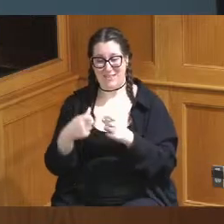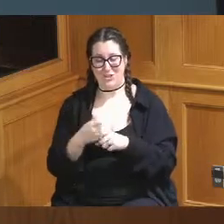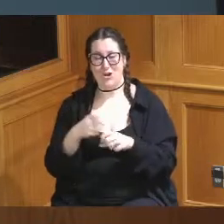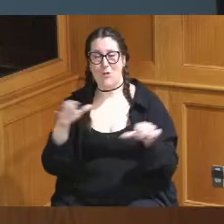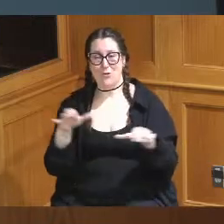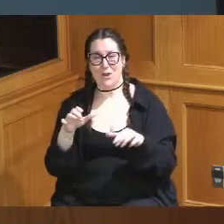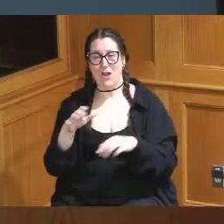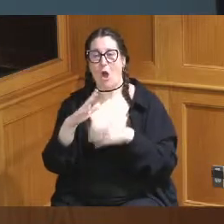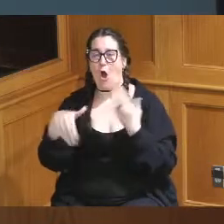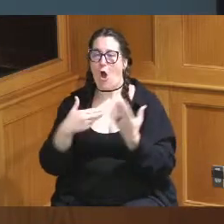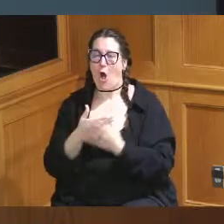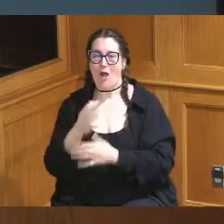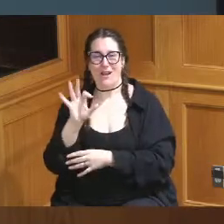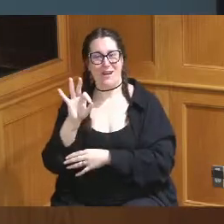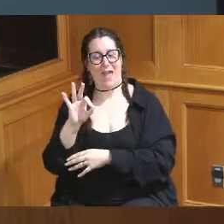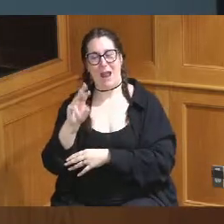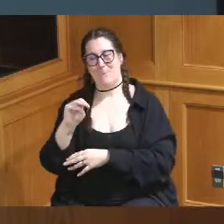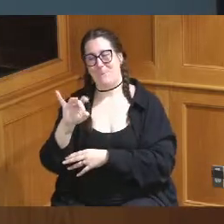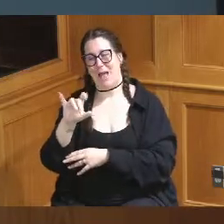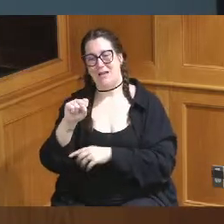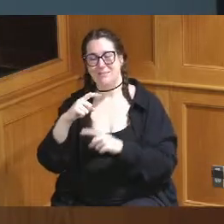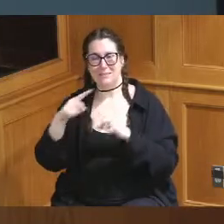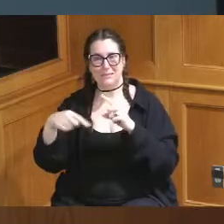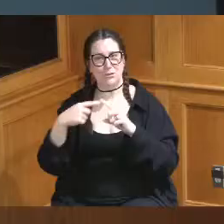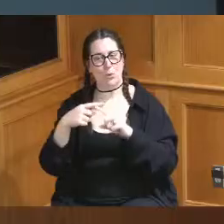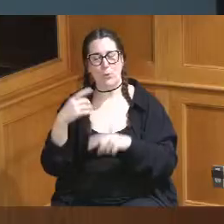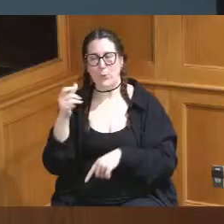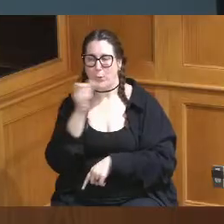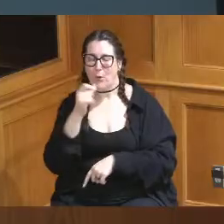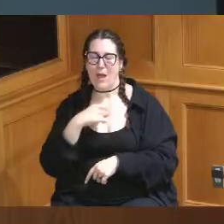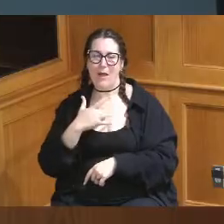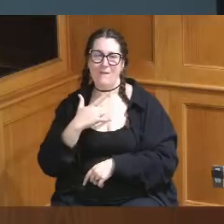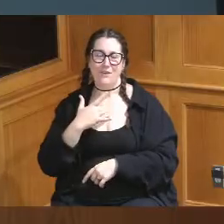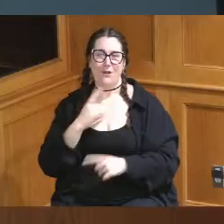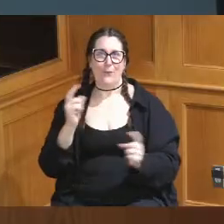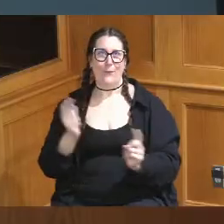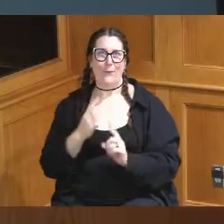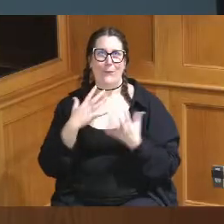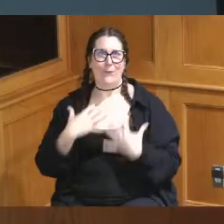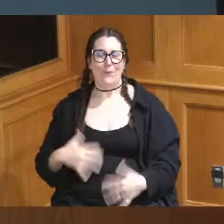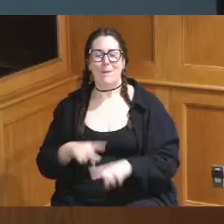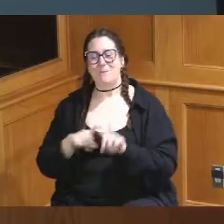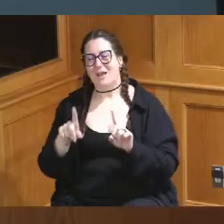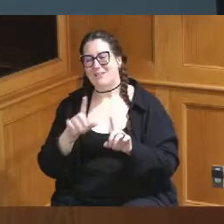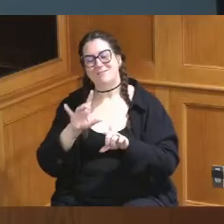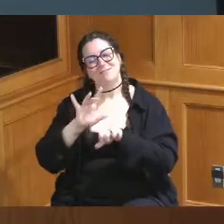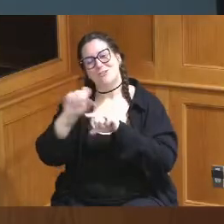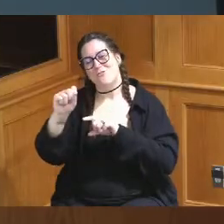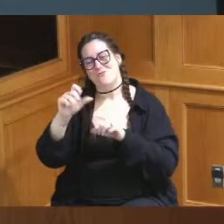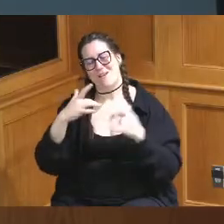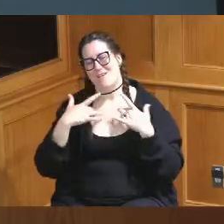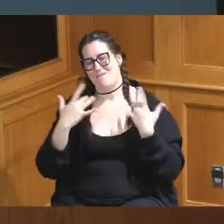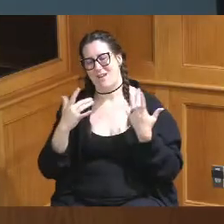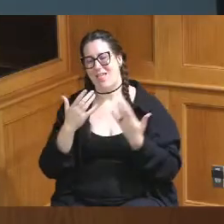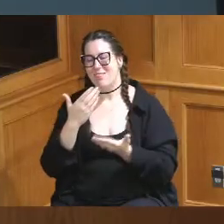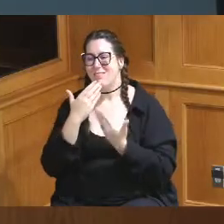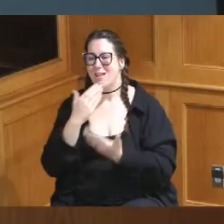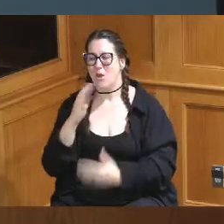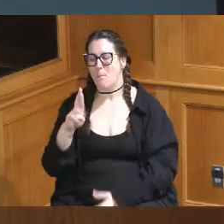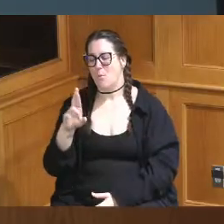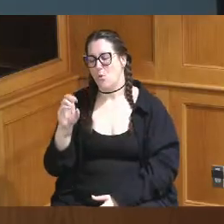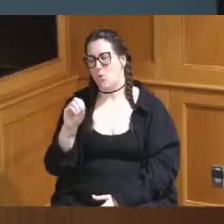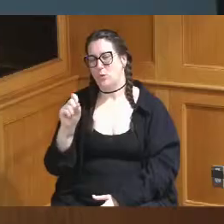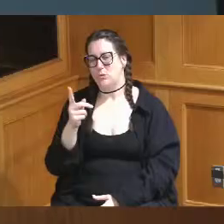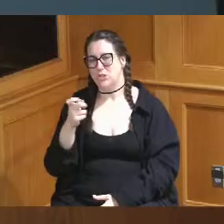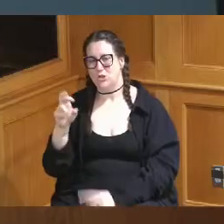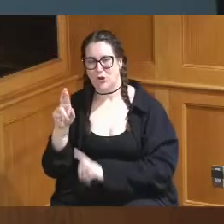9 miles. We'll see how we do. I'm going to be sore afterwards, but it really is a great event. And so thank you to Brewster for